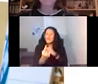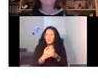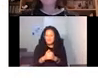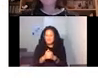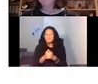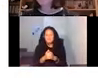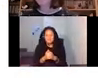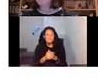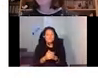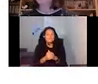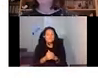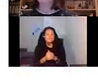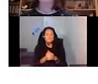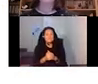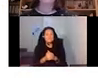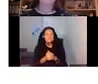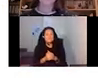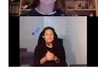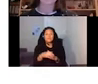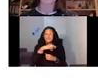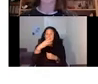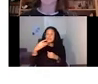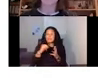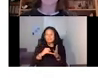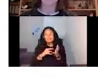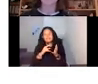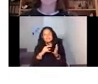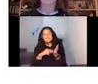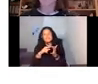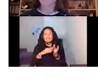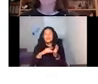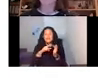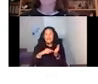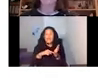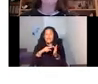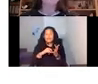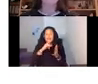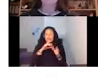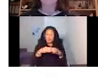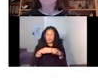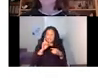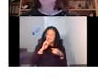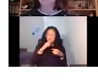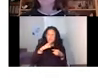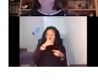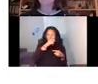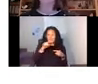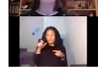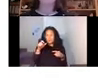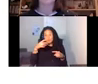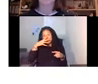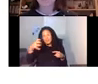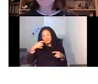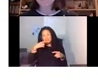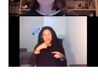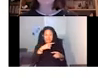group. So the Essex Steamettes are a group of girls between 11 and 19 years old who love